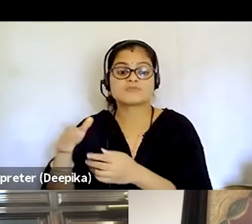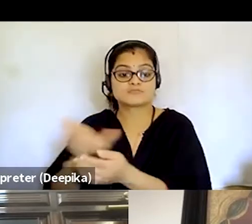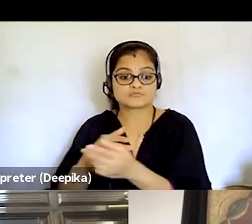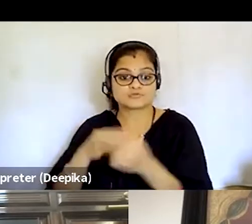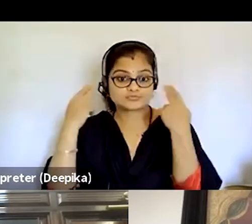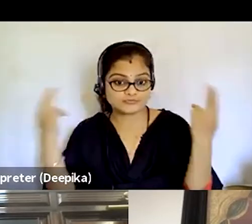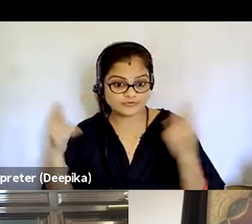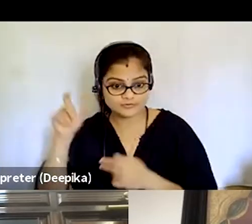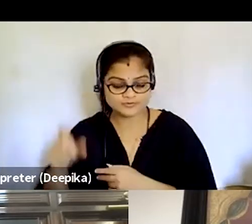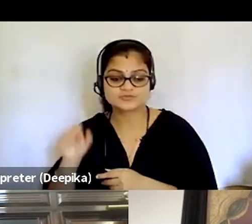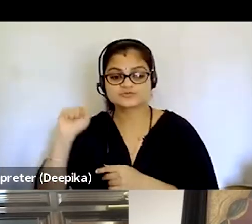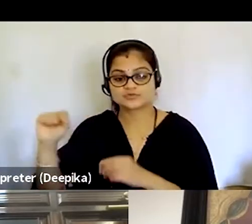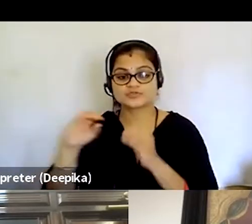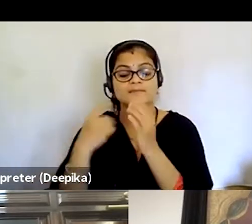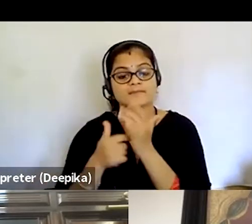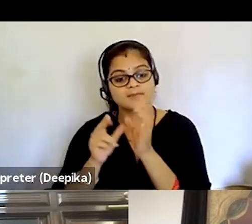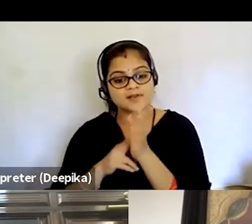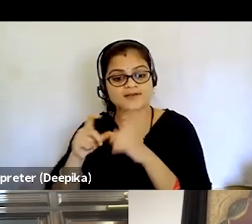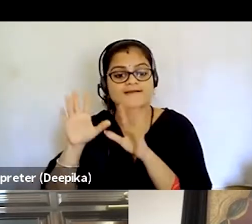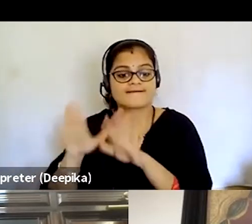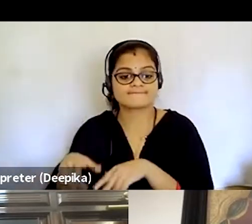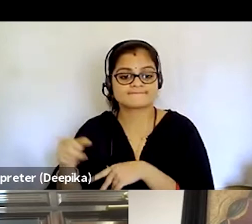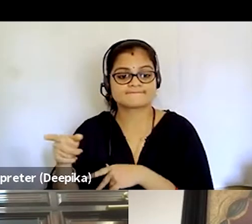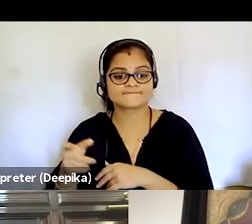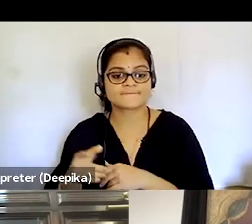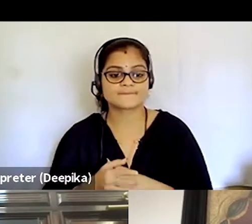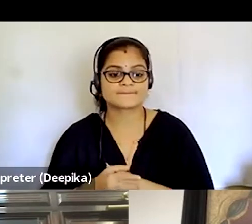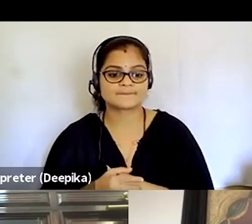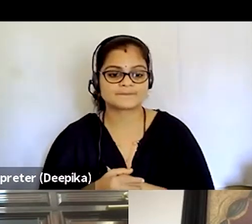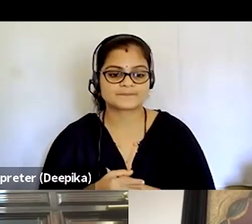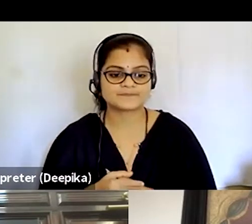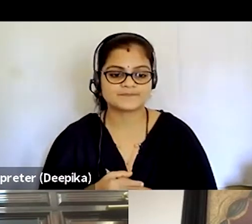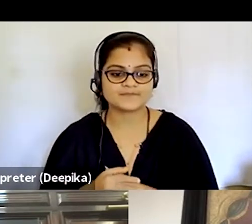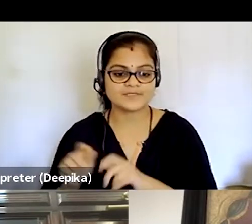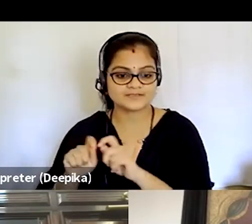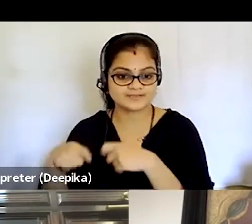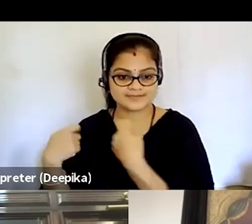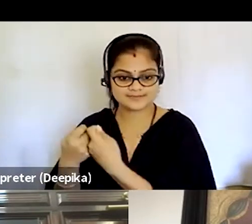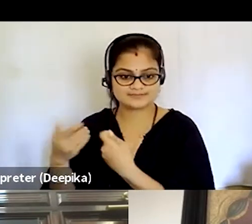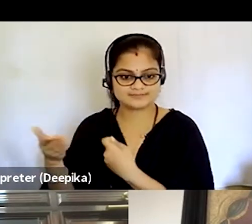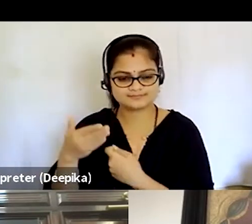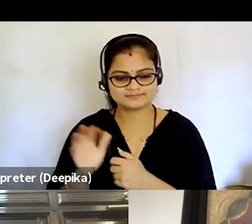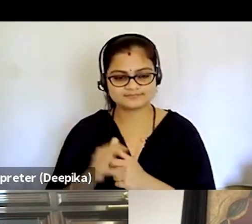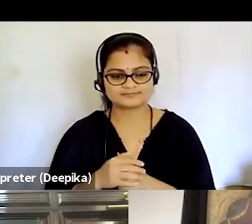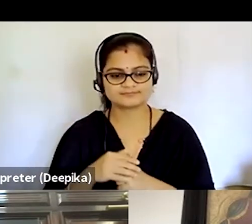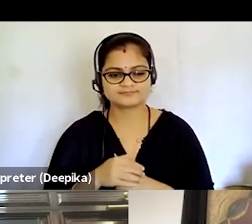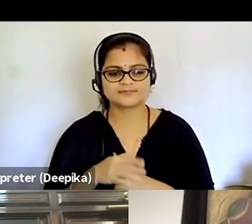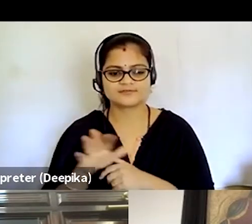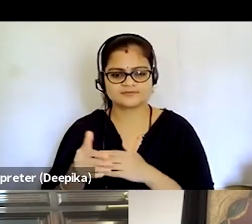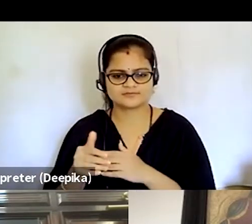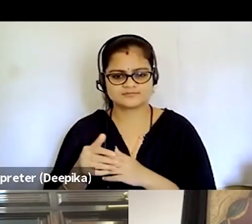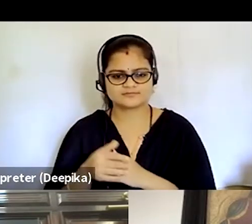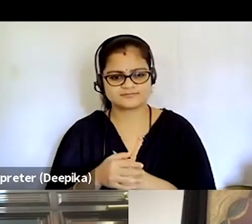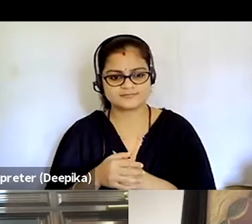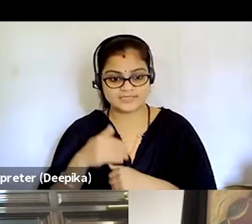his own band now. And that really started the following. To give you another example,